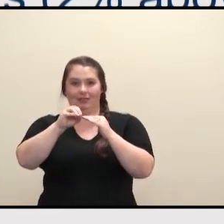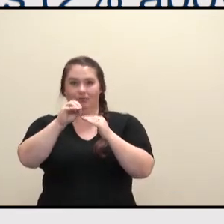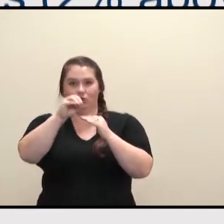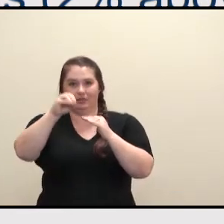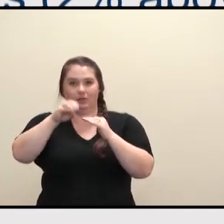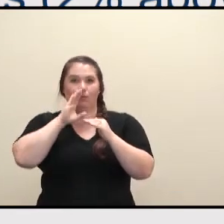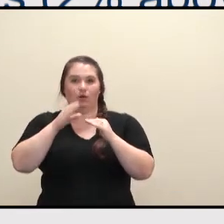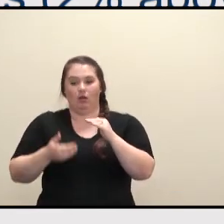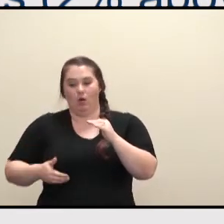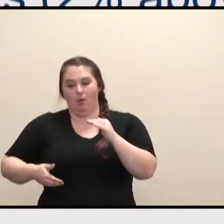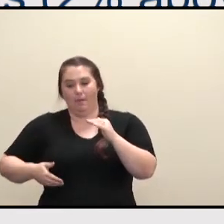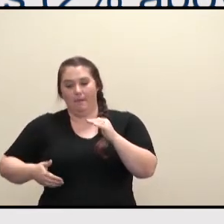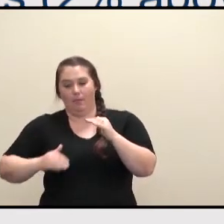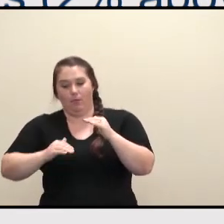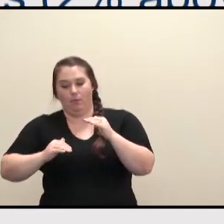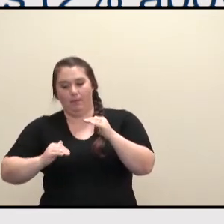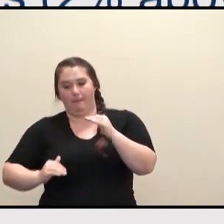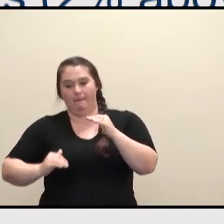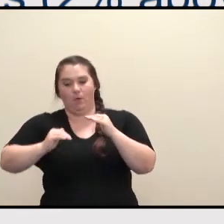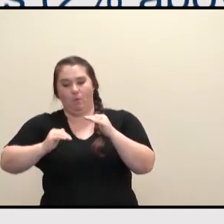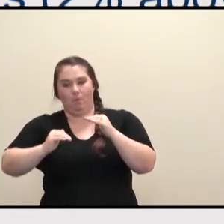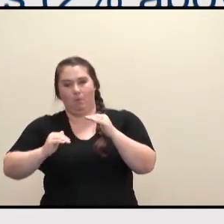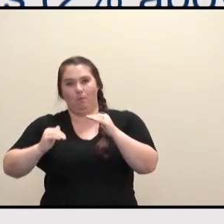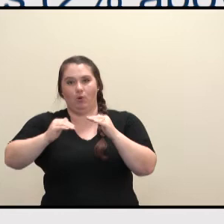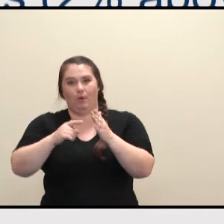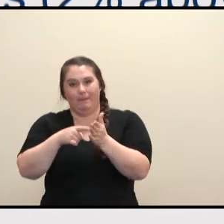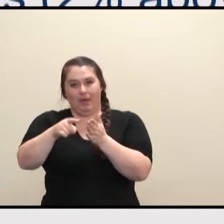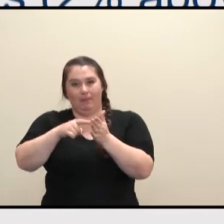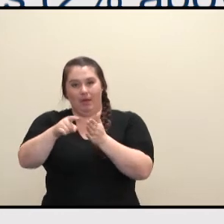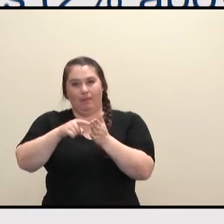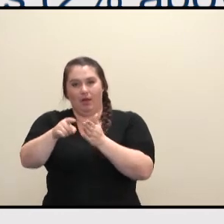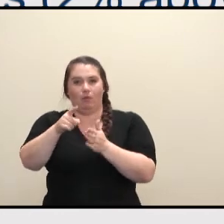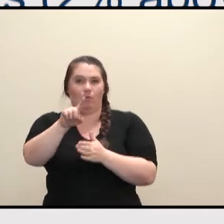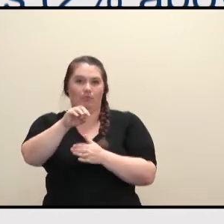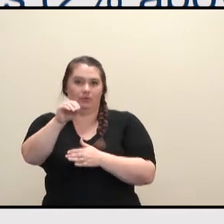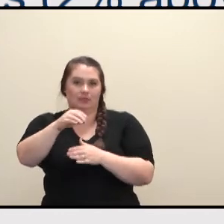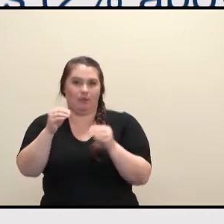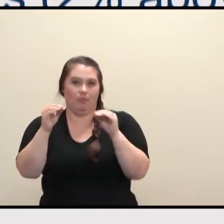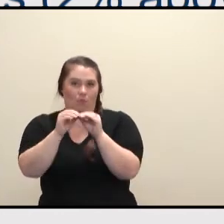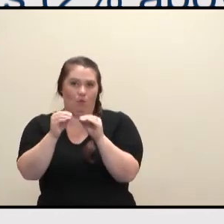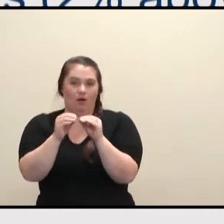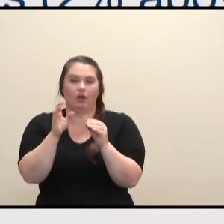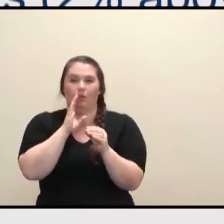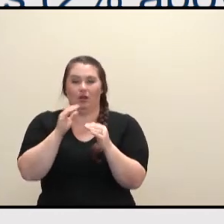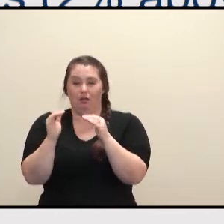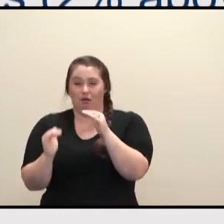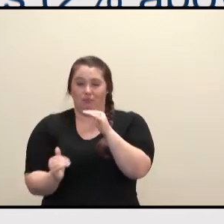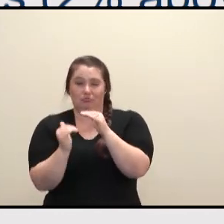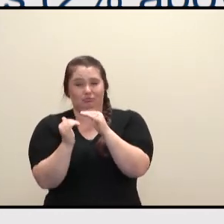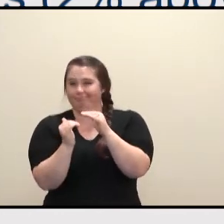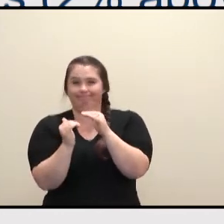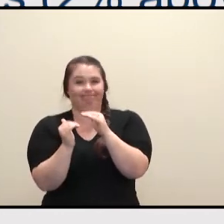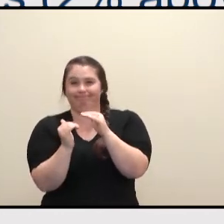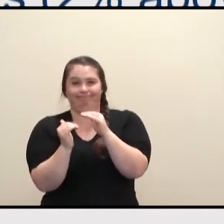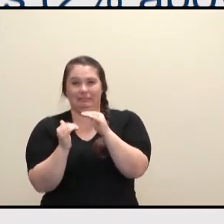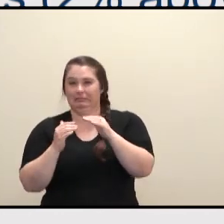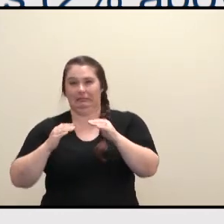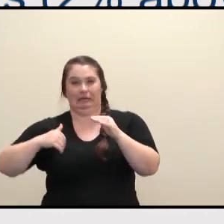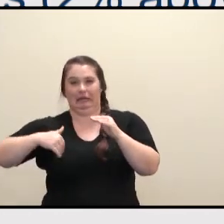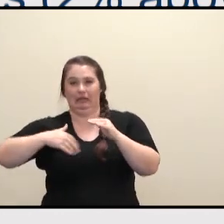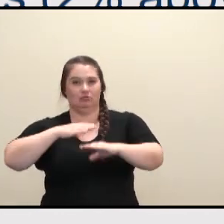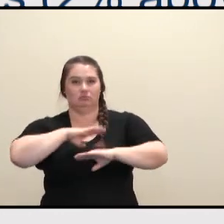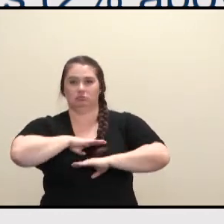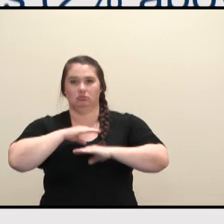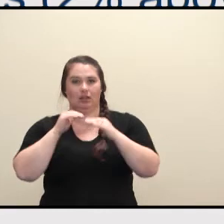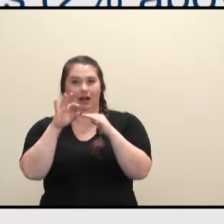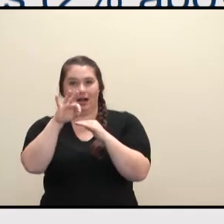other adjustments, we actually give them another percent. It may not get them to market value or even above the 90, but it will eventually, and we are pushing